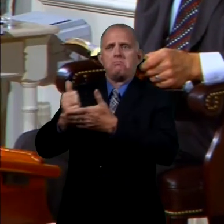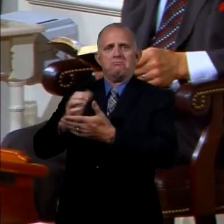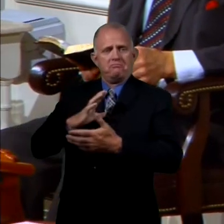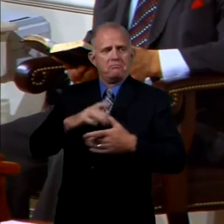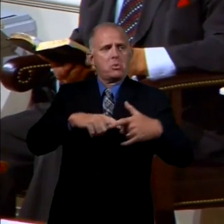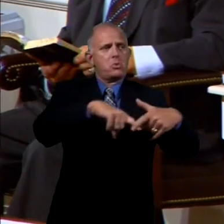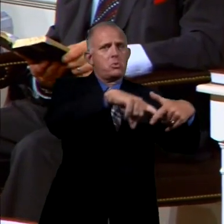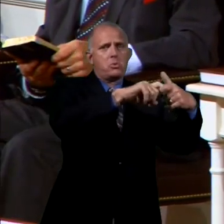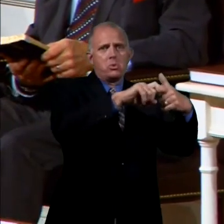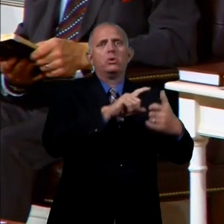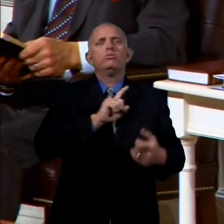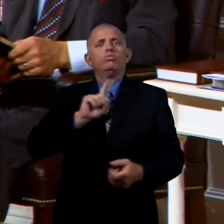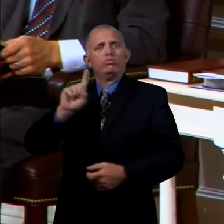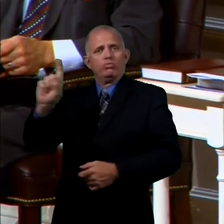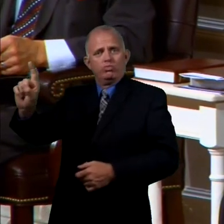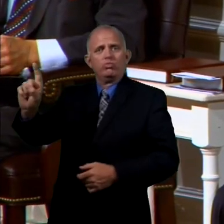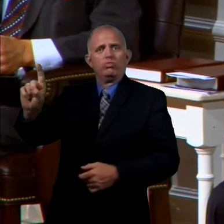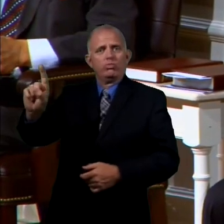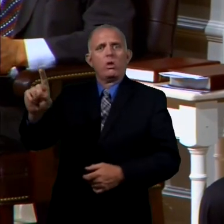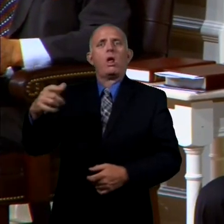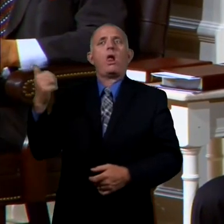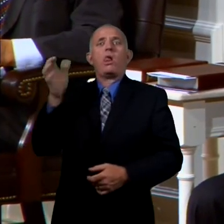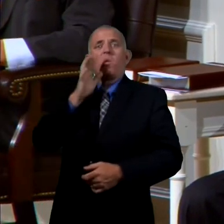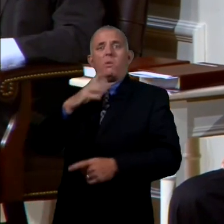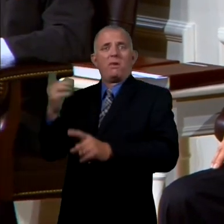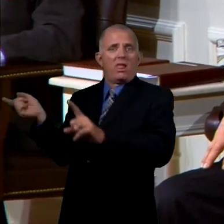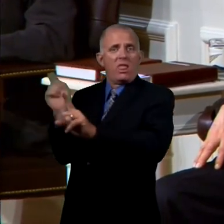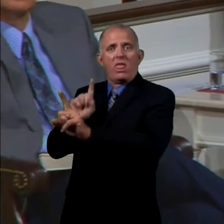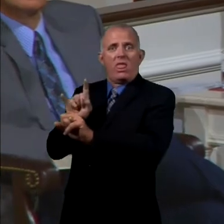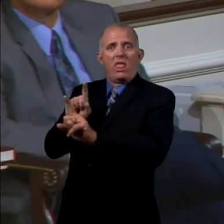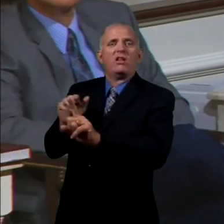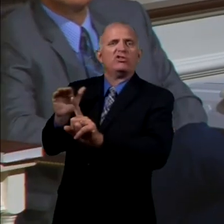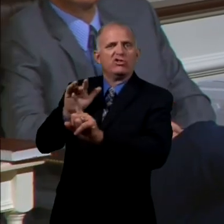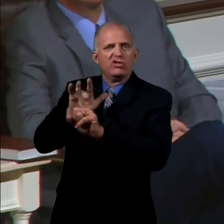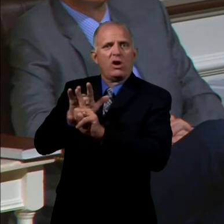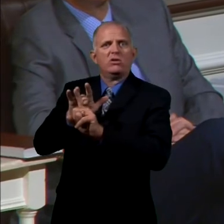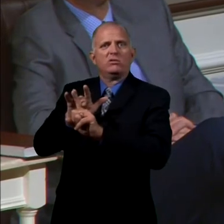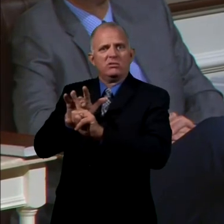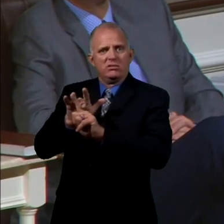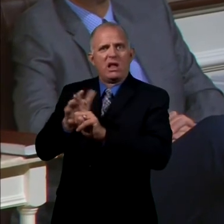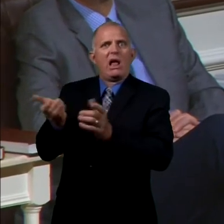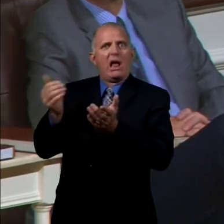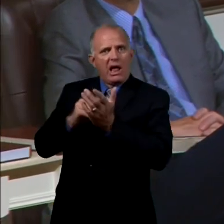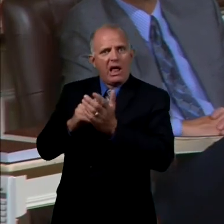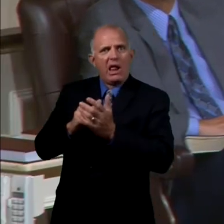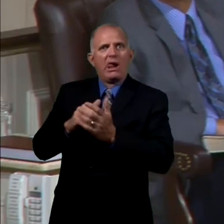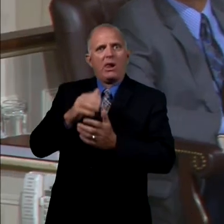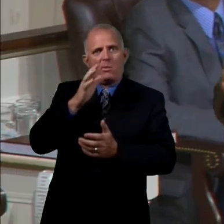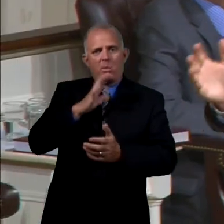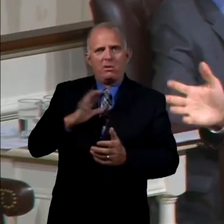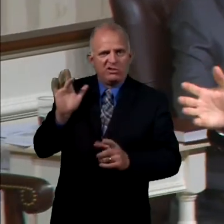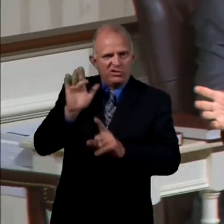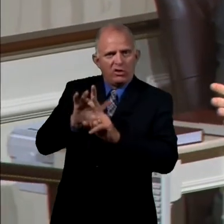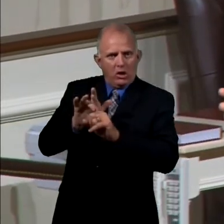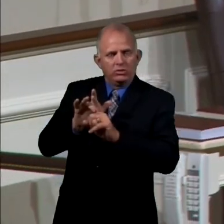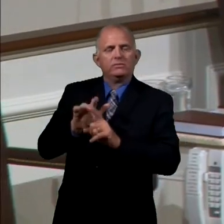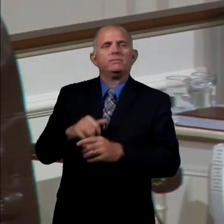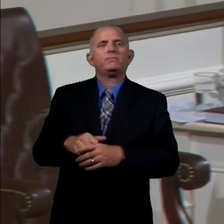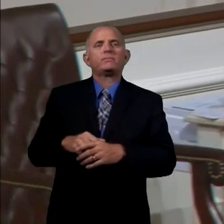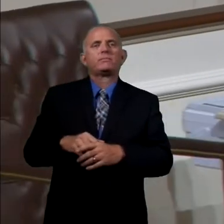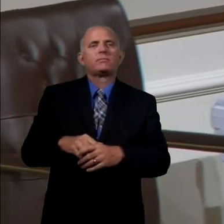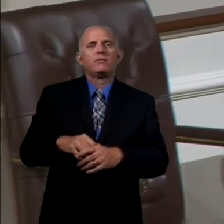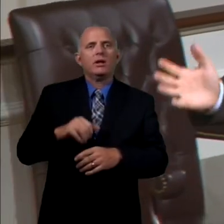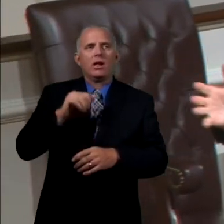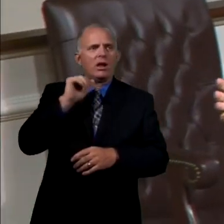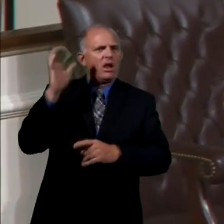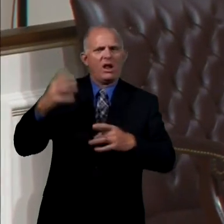turns and is interrupted again, and people take energy, strength from him again, they touch him with his garment, he doesn't get frustrated or angry